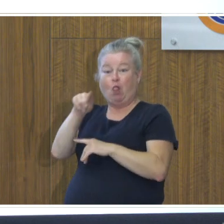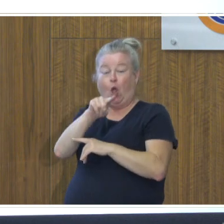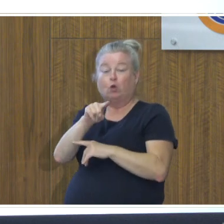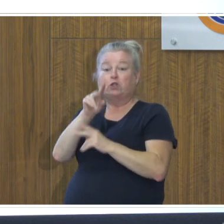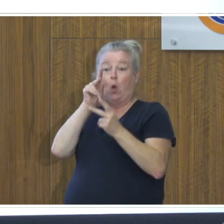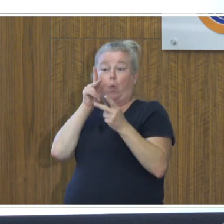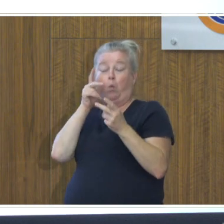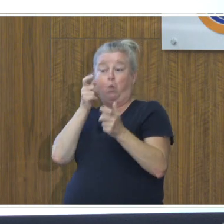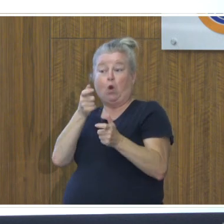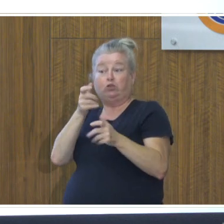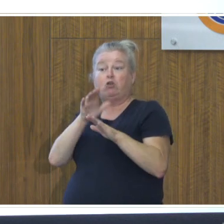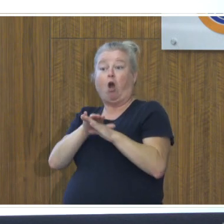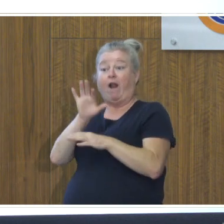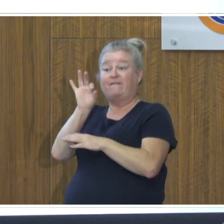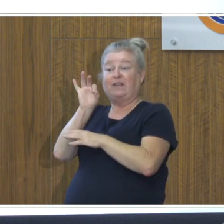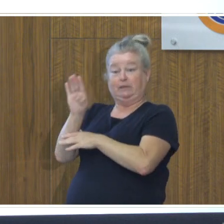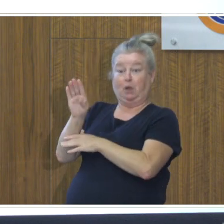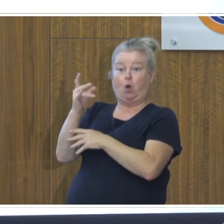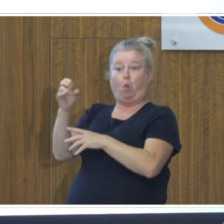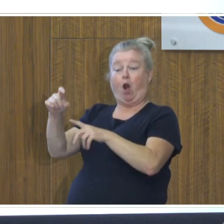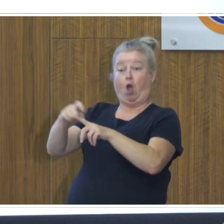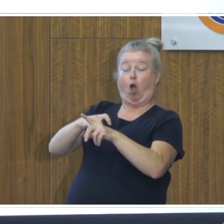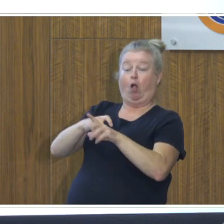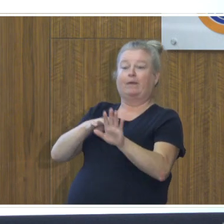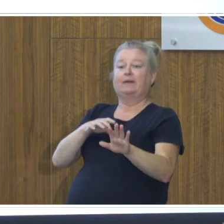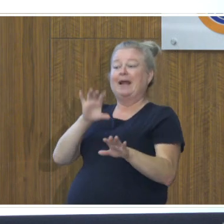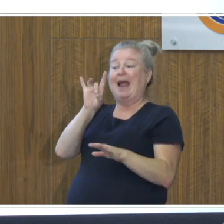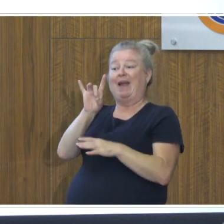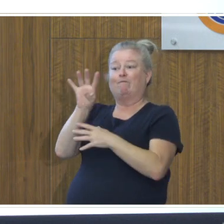Facebook in case they'd like to call in. That number is